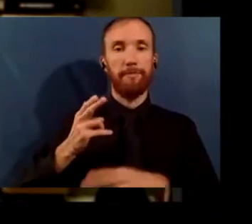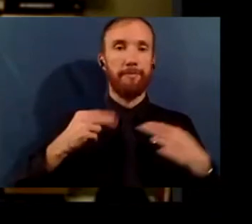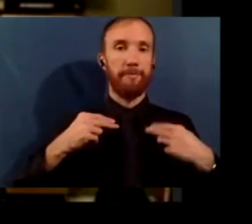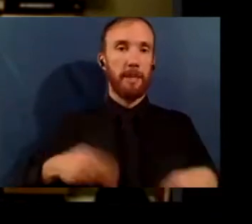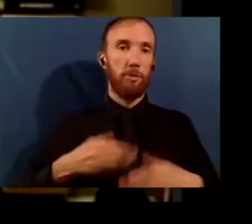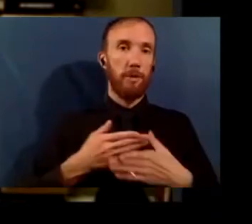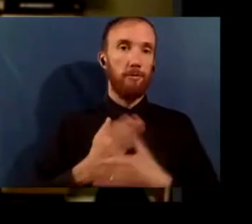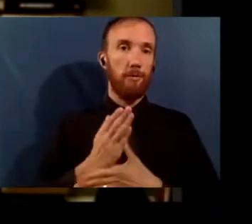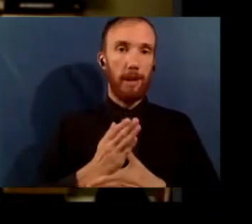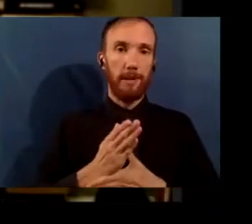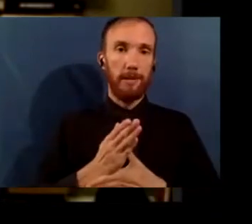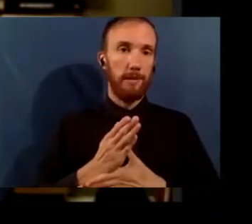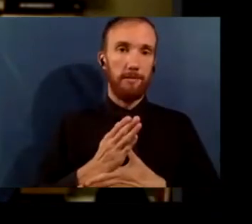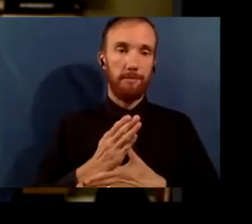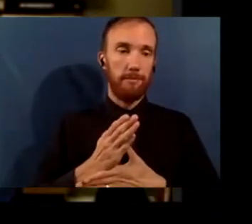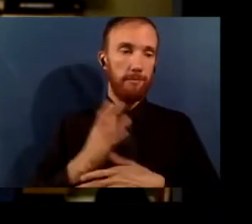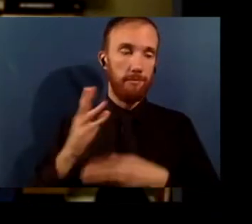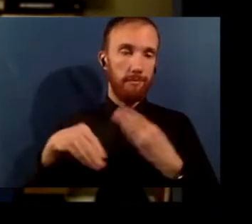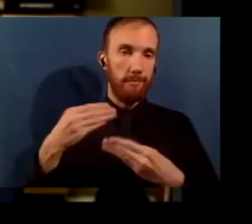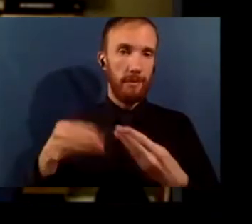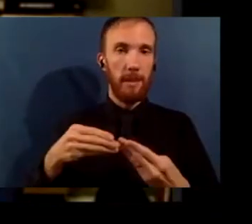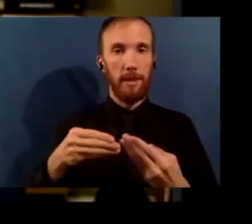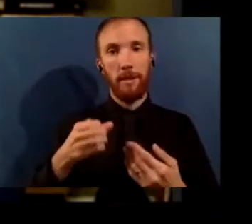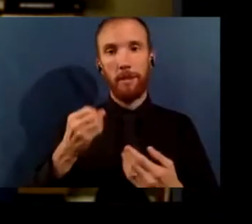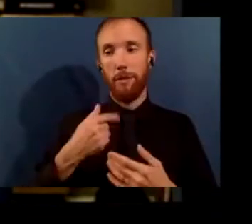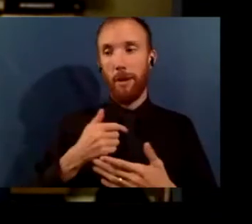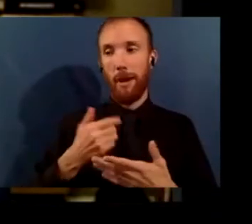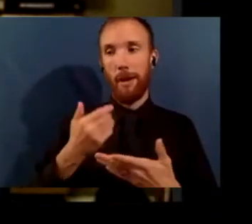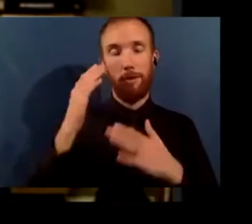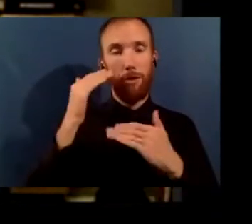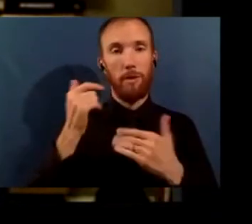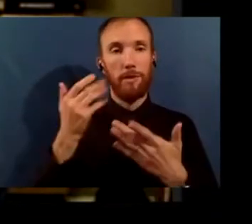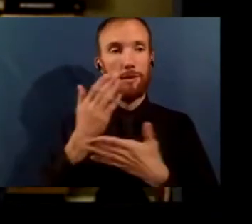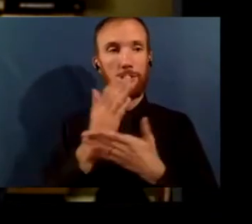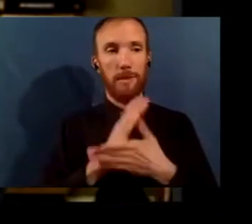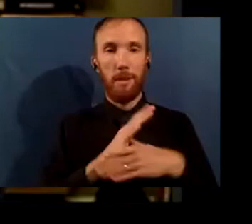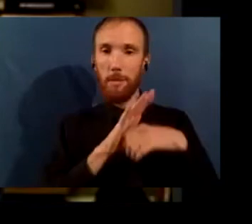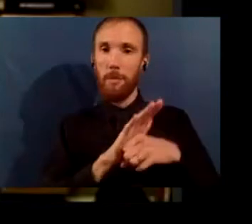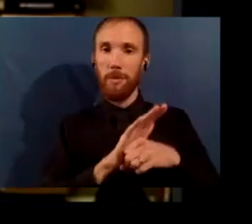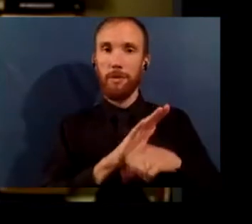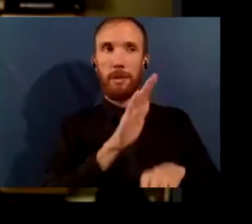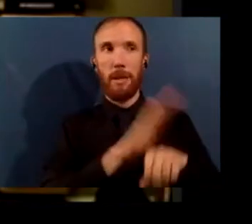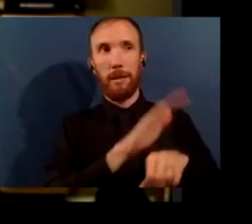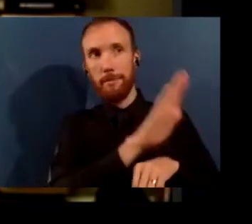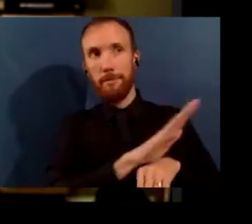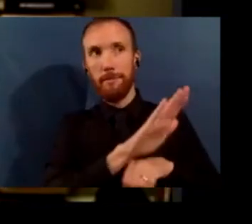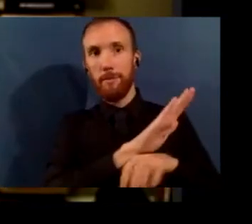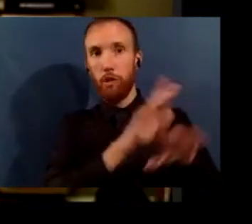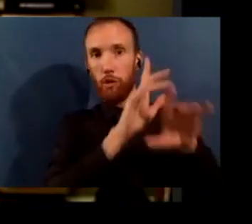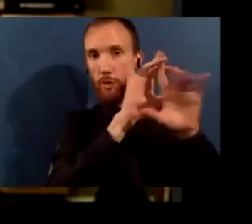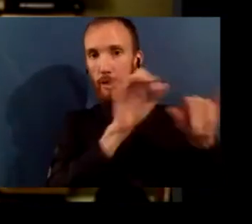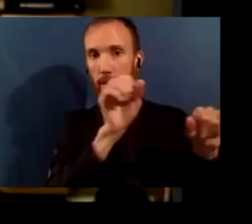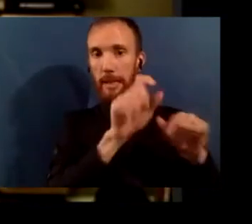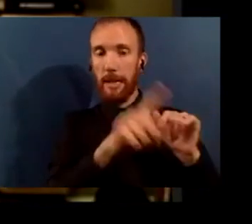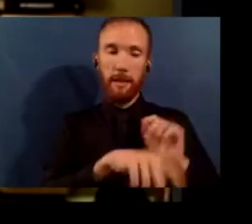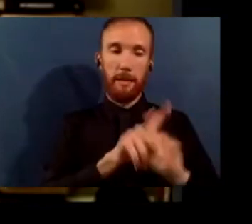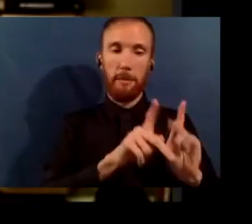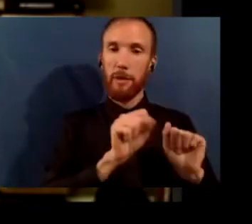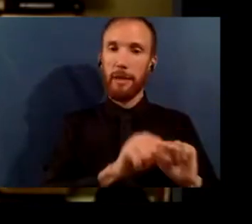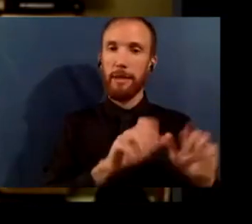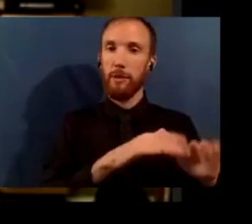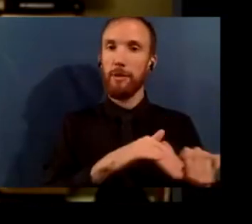it's that some pressure is put on Sisi and he releases them and then they can leave the country, because they cannot move a political